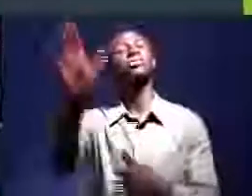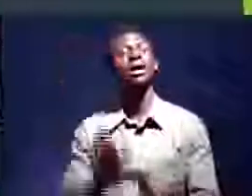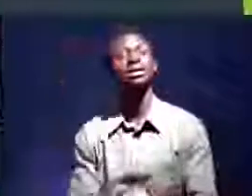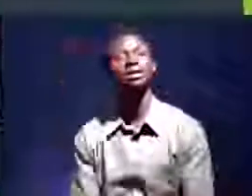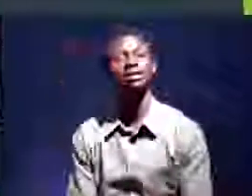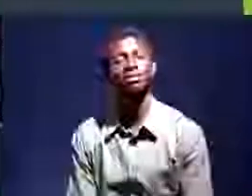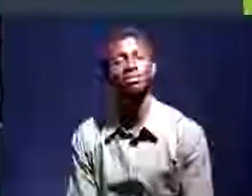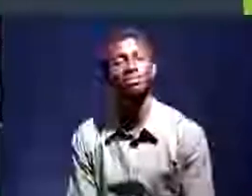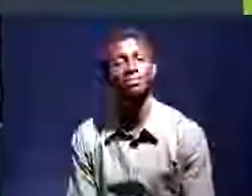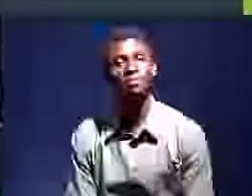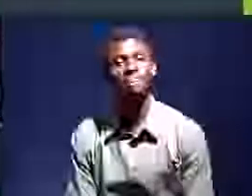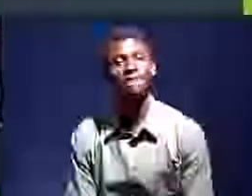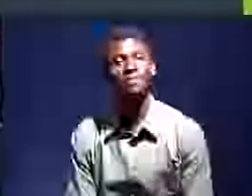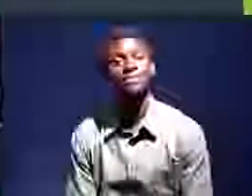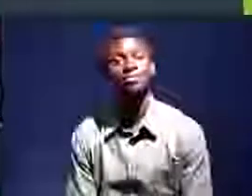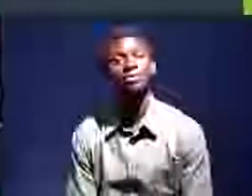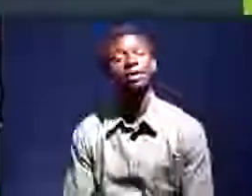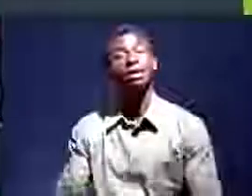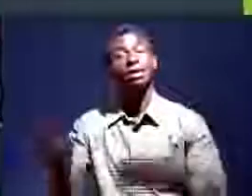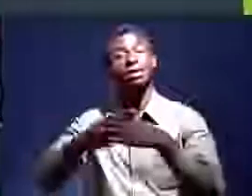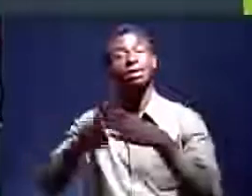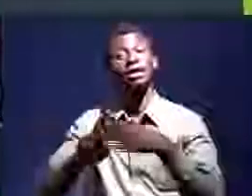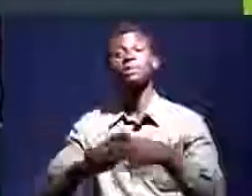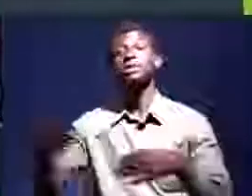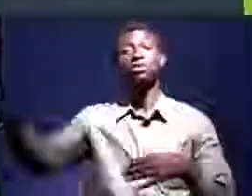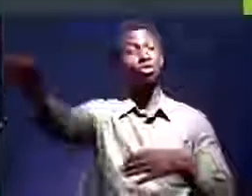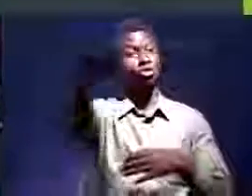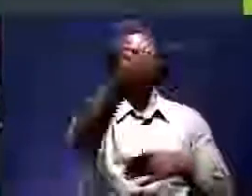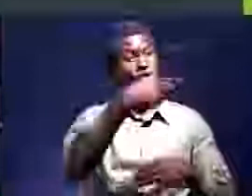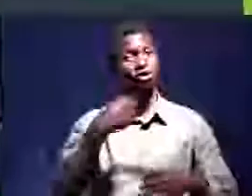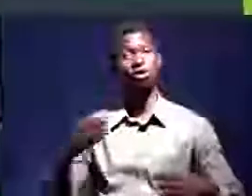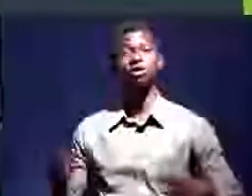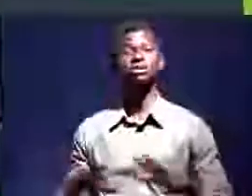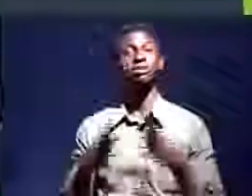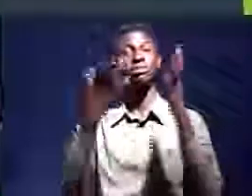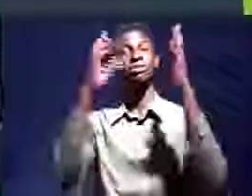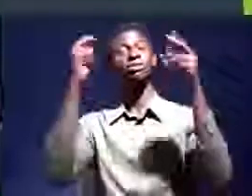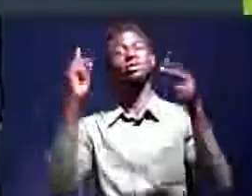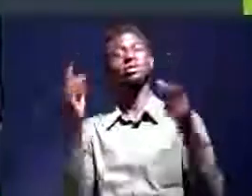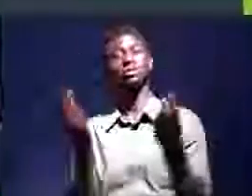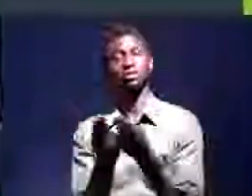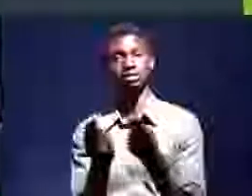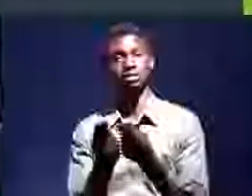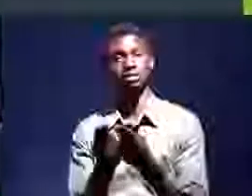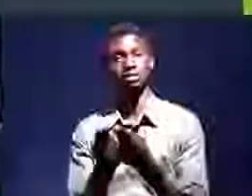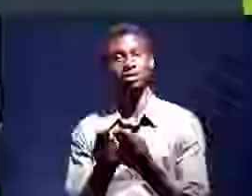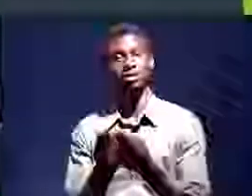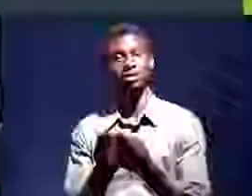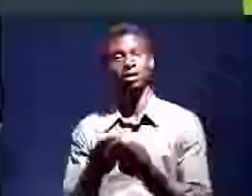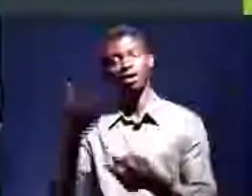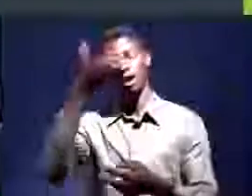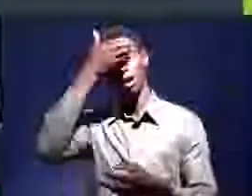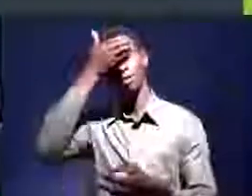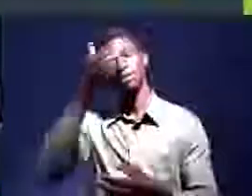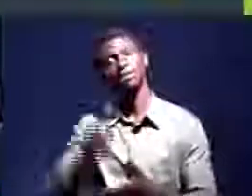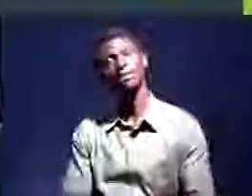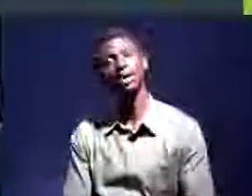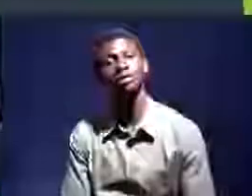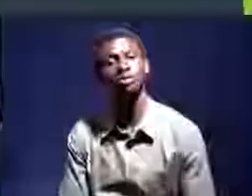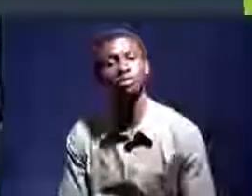like Seventh-day Adventists. Yapasa yenu nyote muishi kama Waadventista wa Sabato. And then